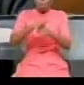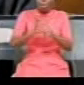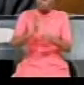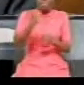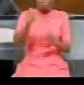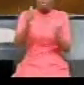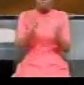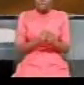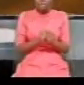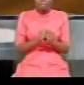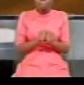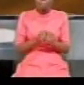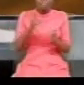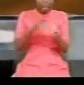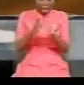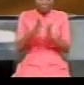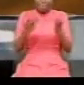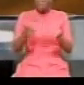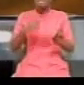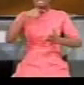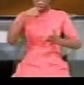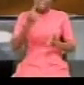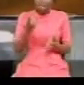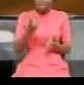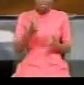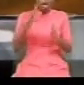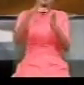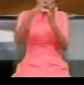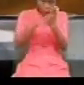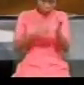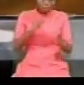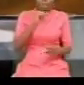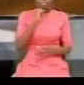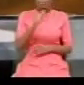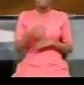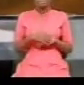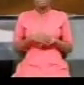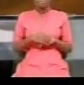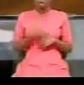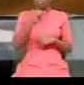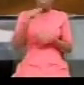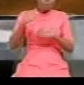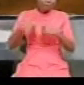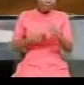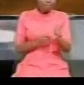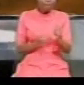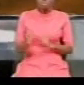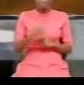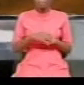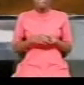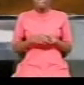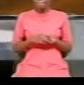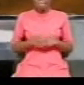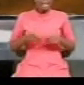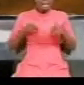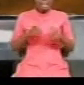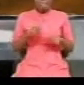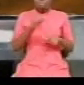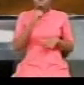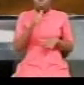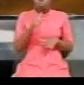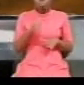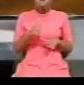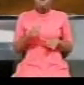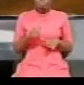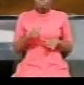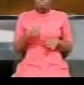themselves with. The Bible says, copy not. Don't follow them. Let not, don't